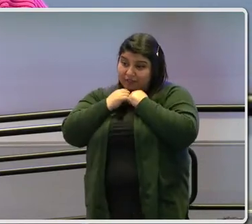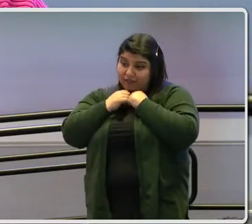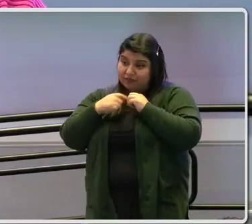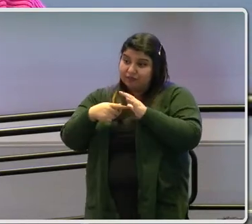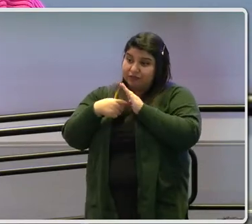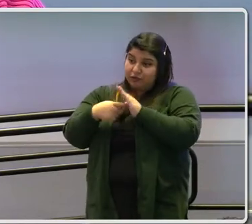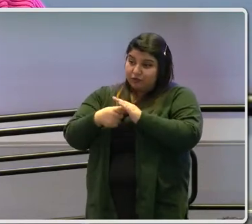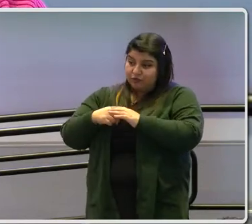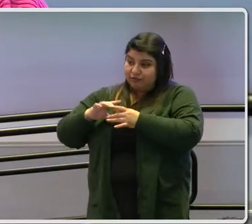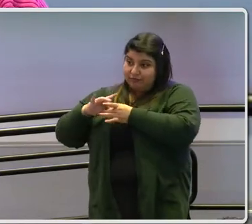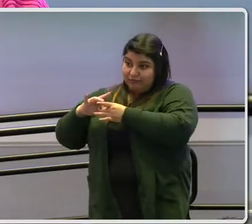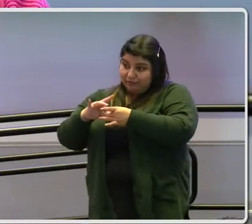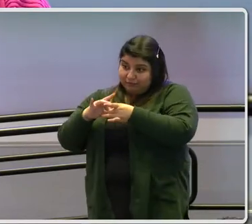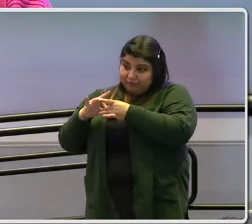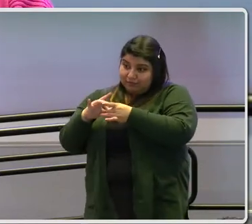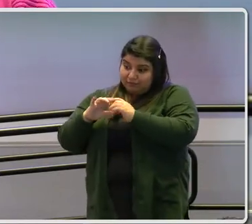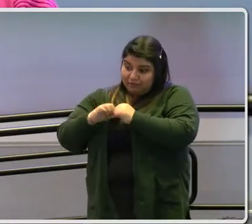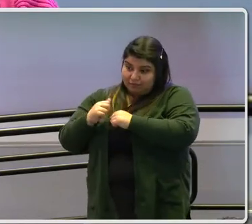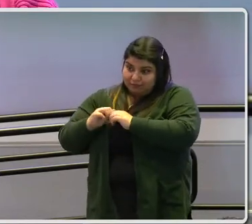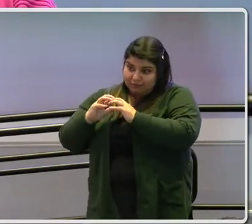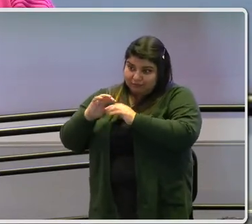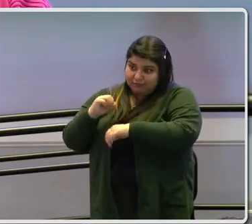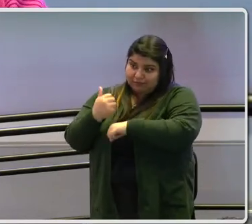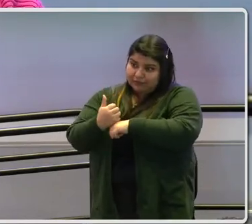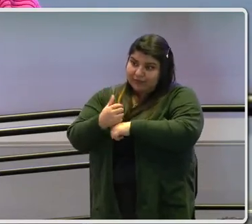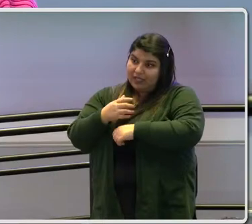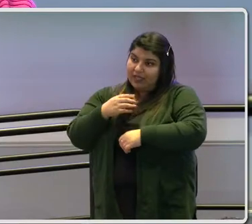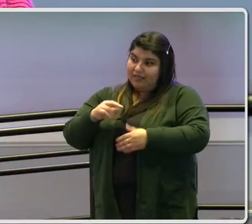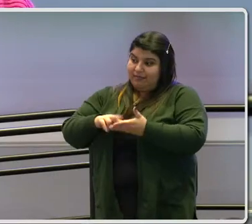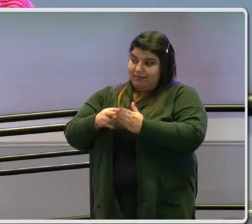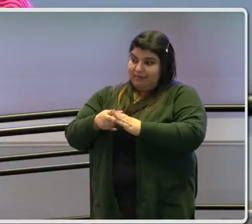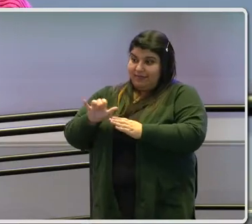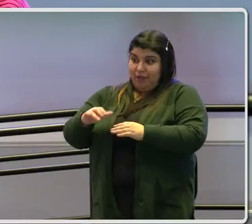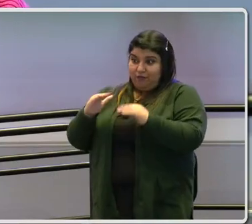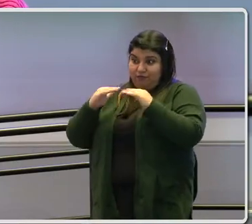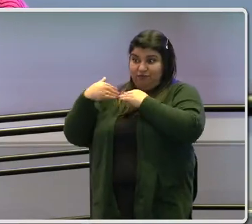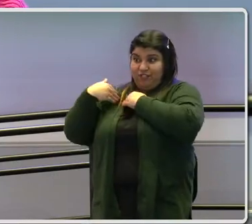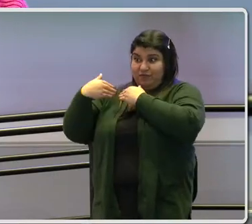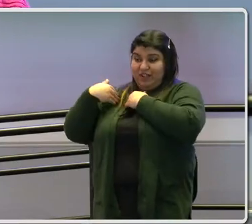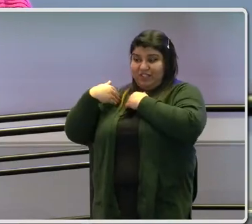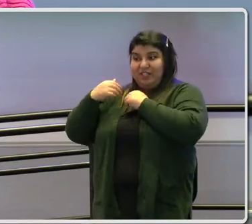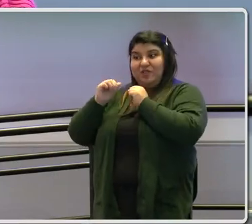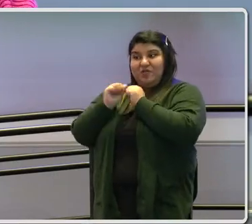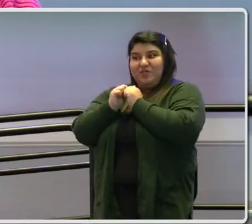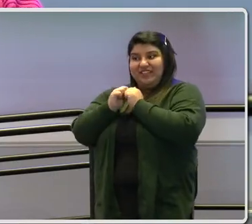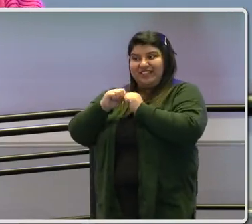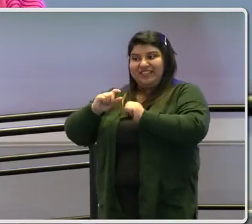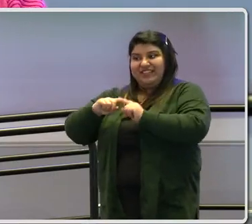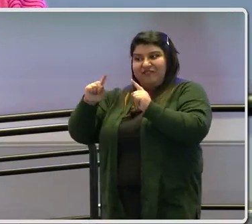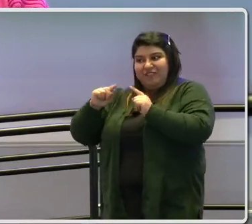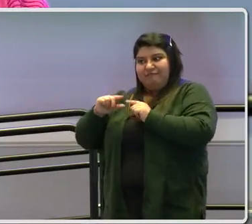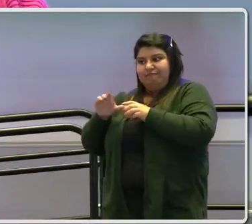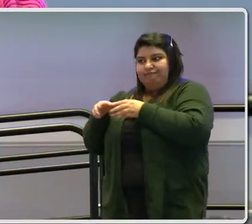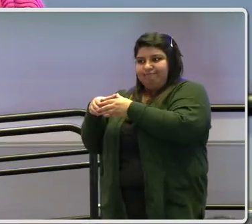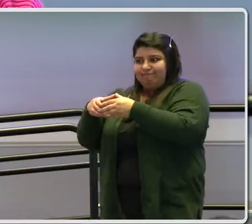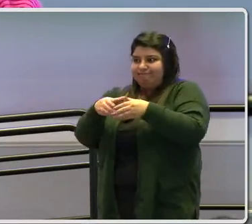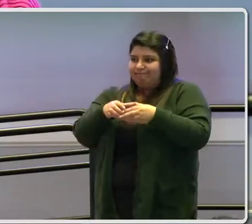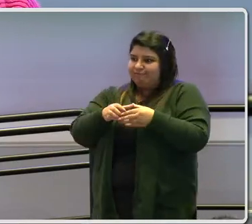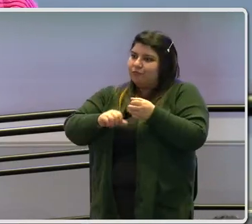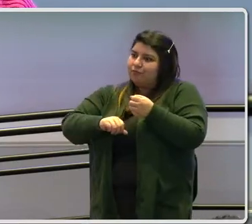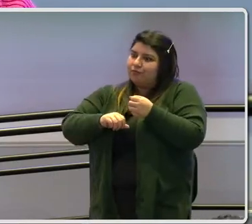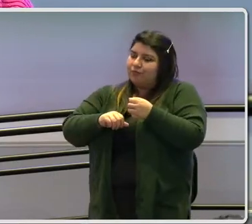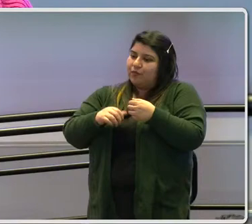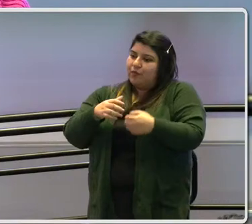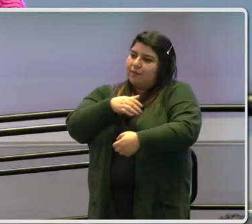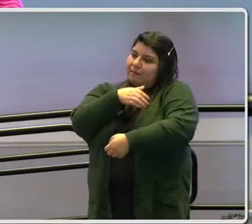for relationships, which imposes a level of responsibility on institutional agents to empower and